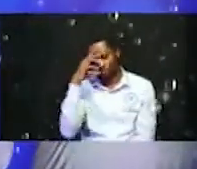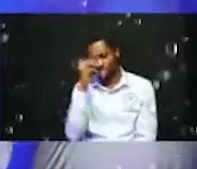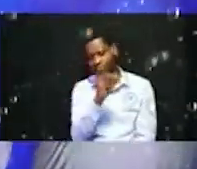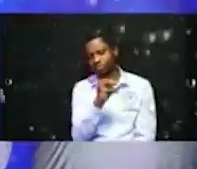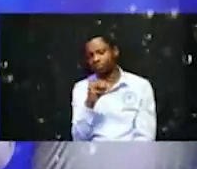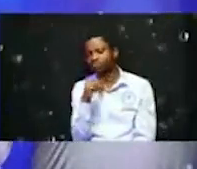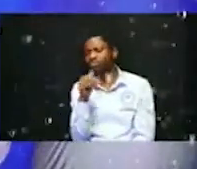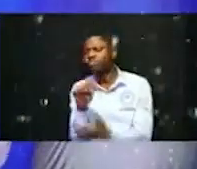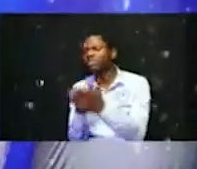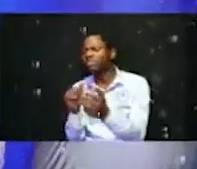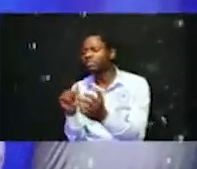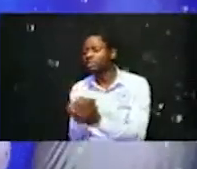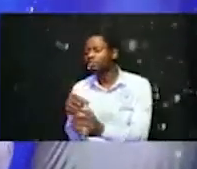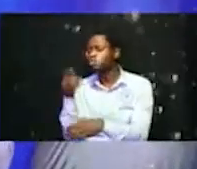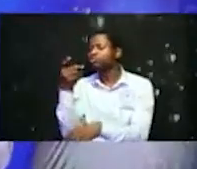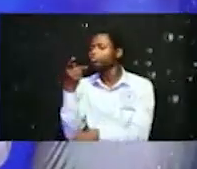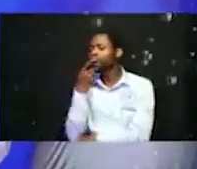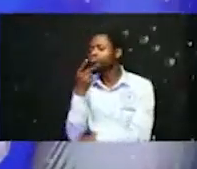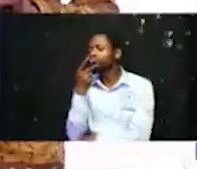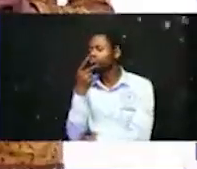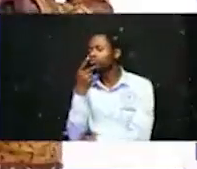born again. Including Peter.